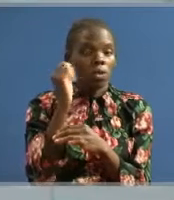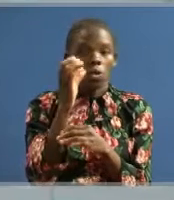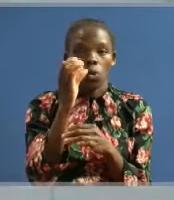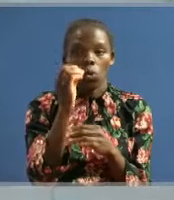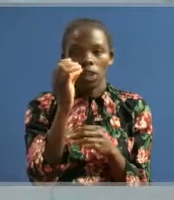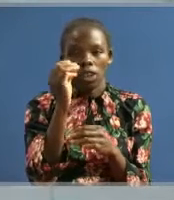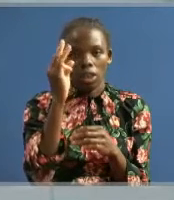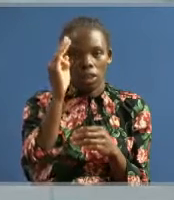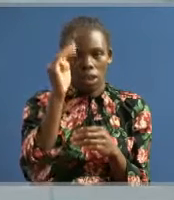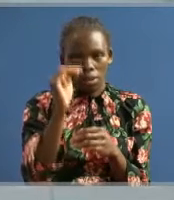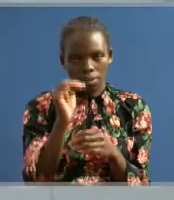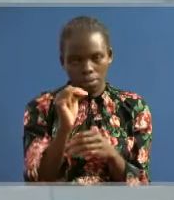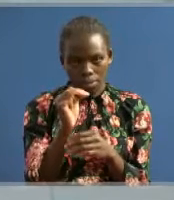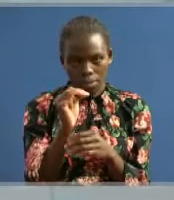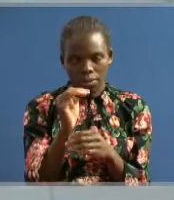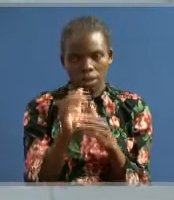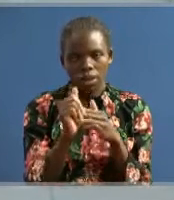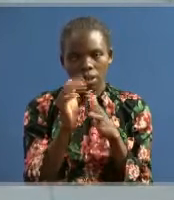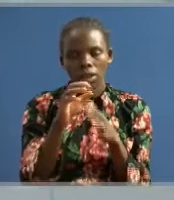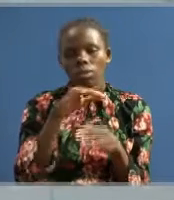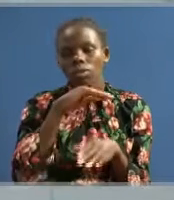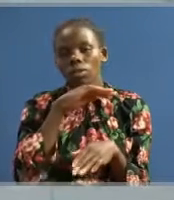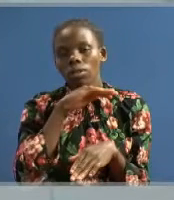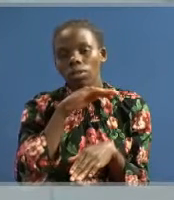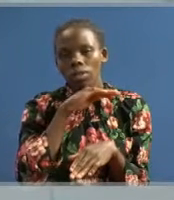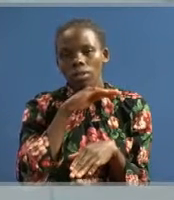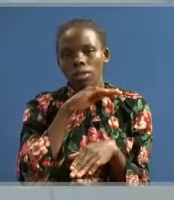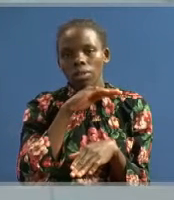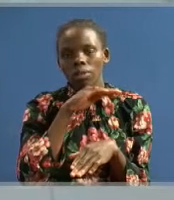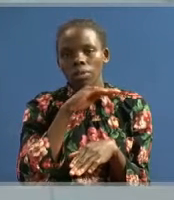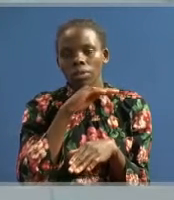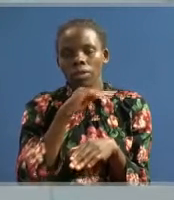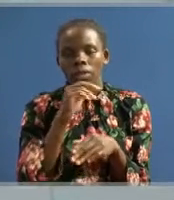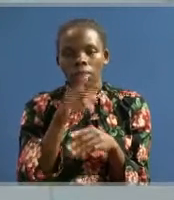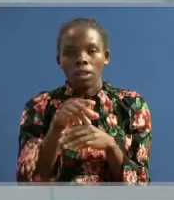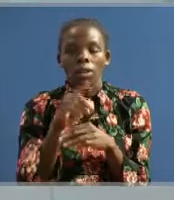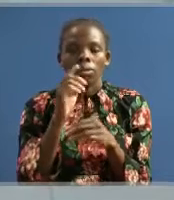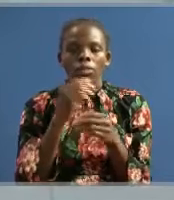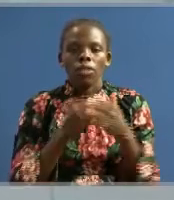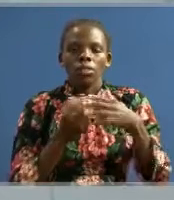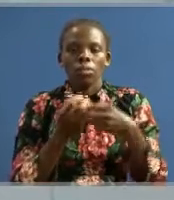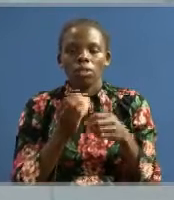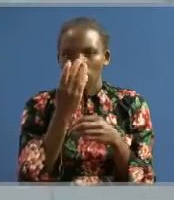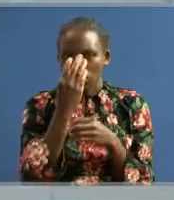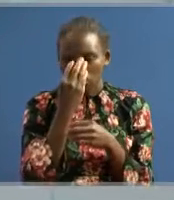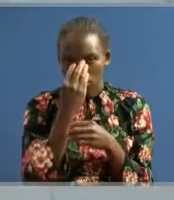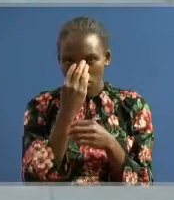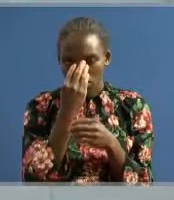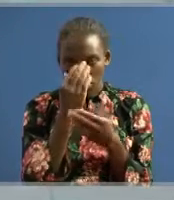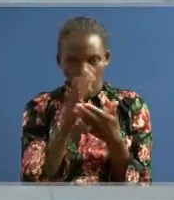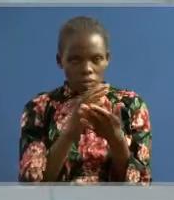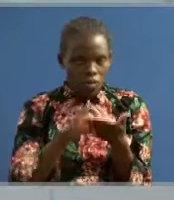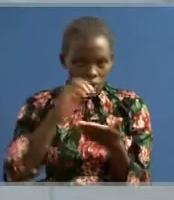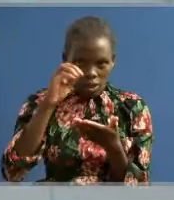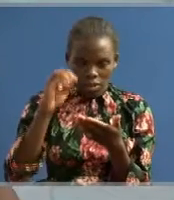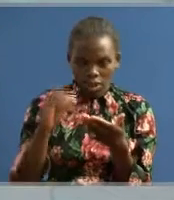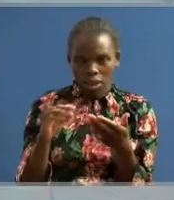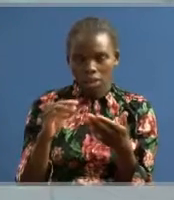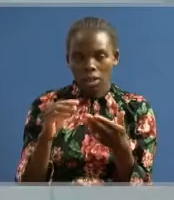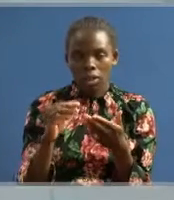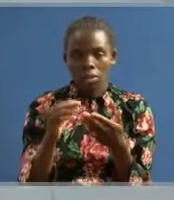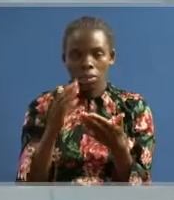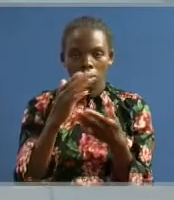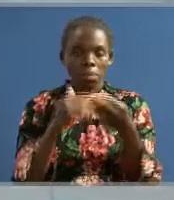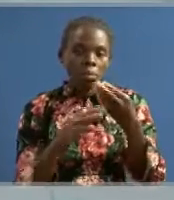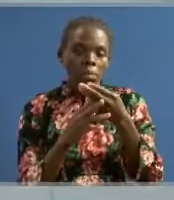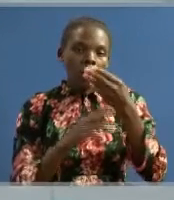Orange Democratic Movement party leader Raila Odinga has hit out at Deputy President William Ruto and his allies for rejecting the proposed